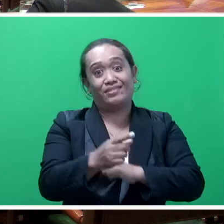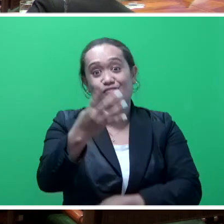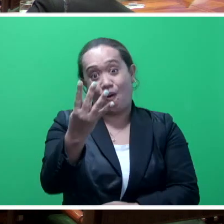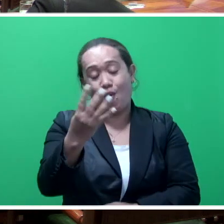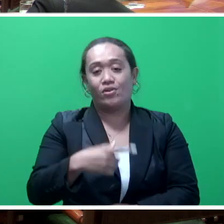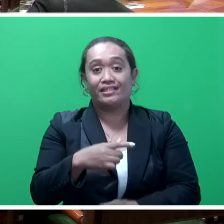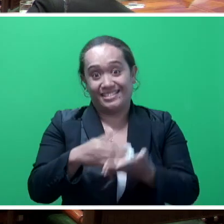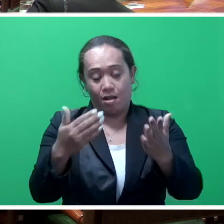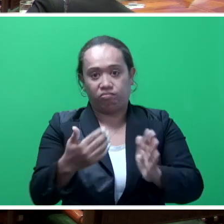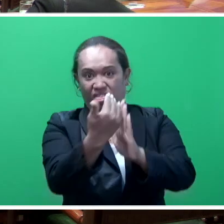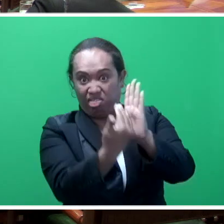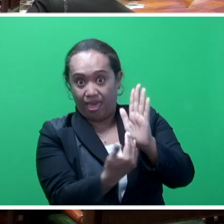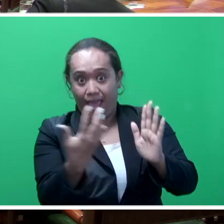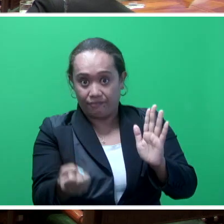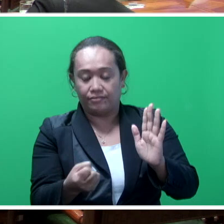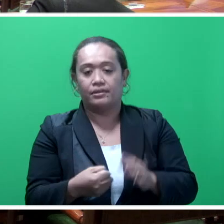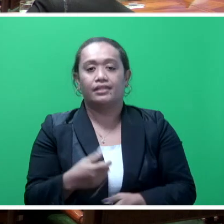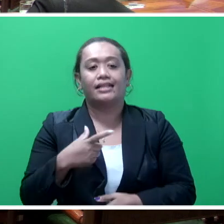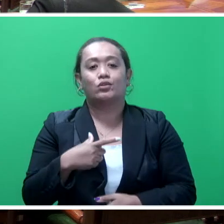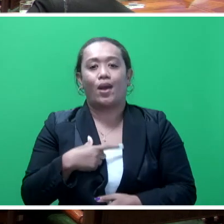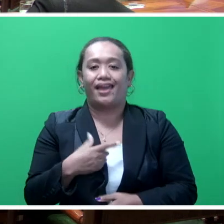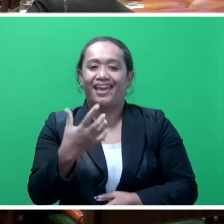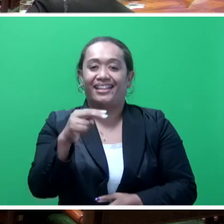still have 4